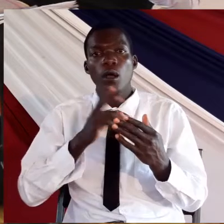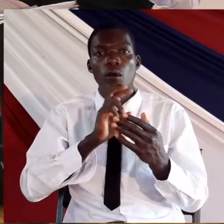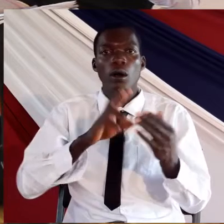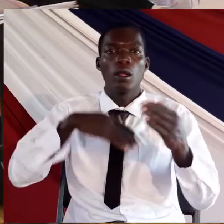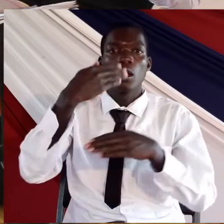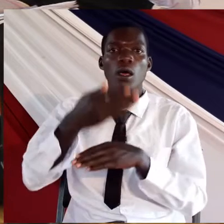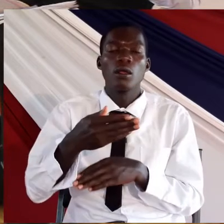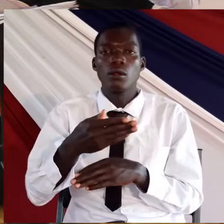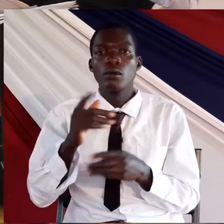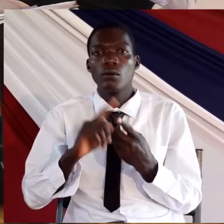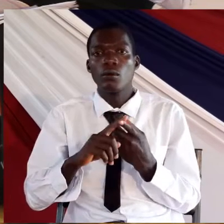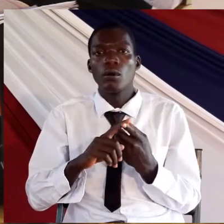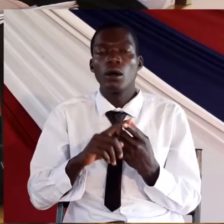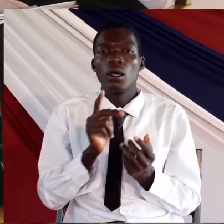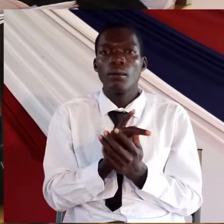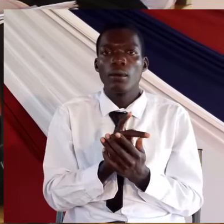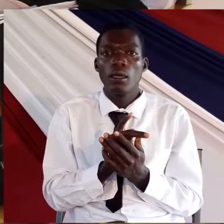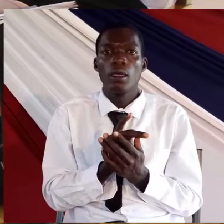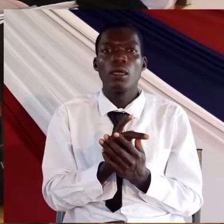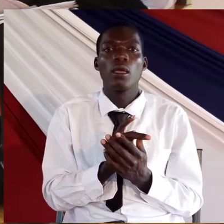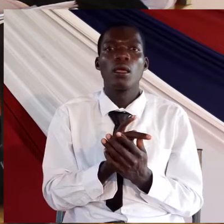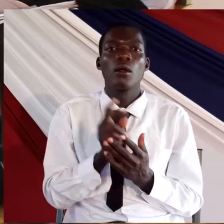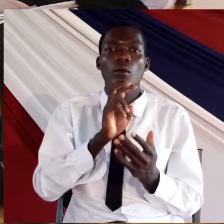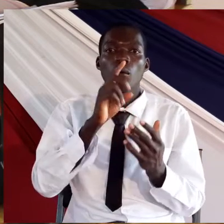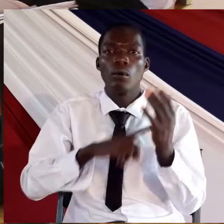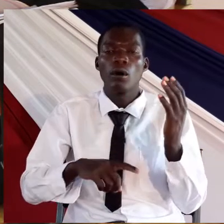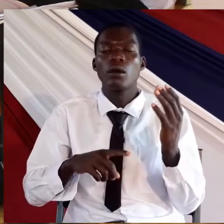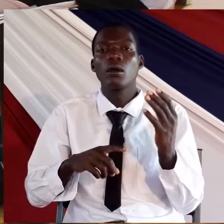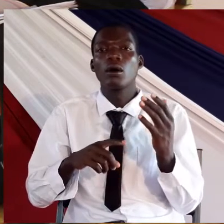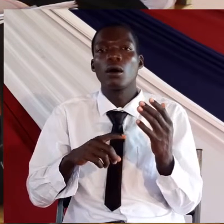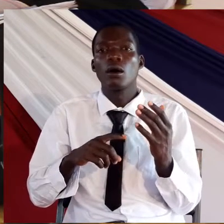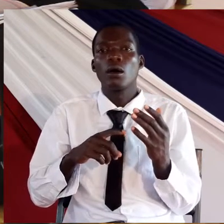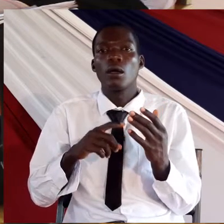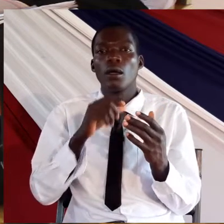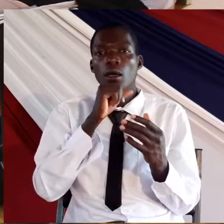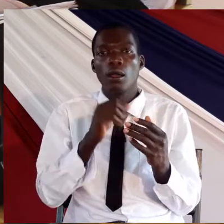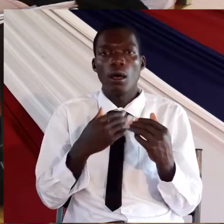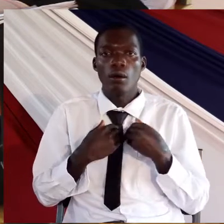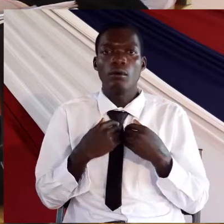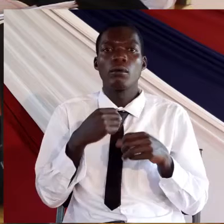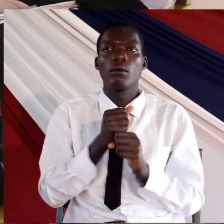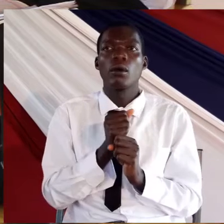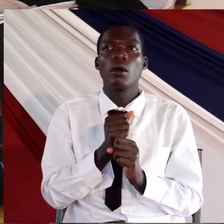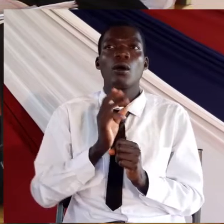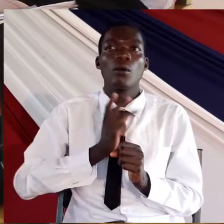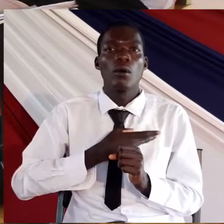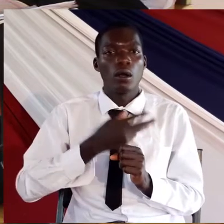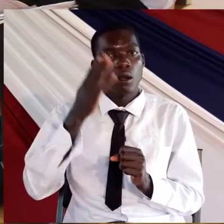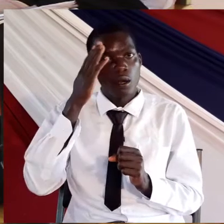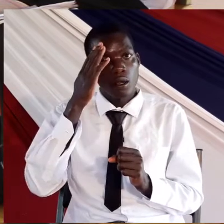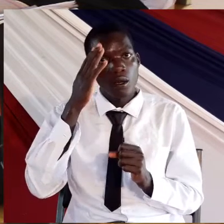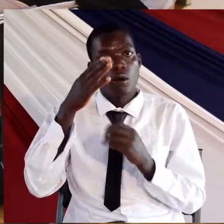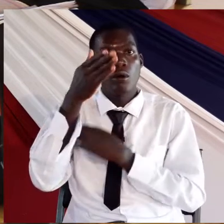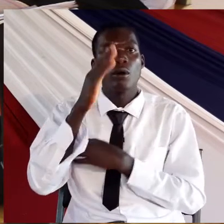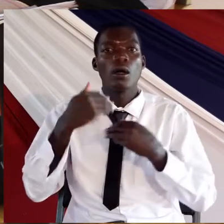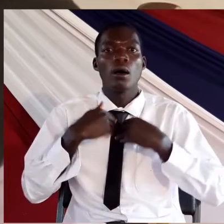would like you also to chip in, yes. Going by what Elder has just put out, could it be that that's why God